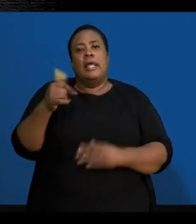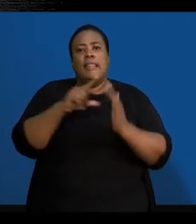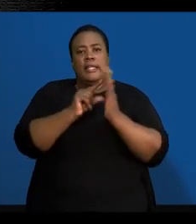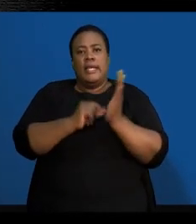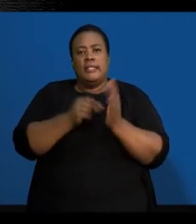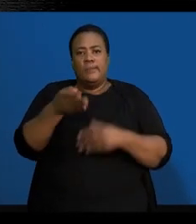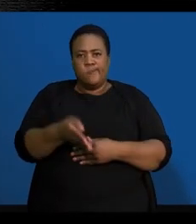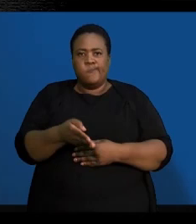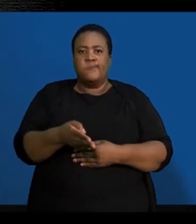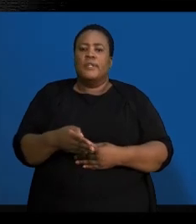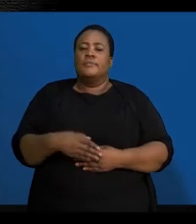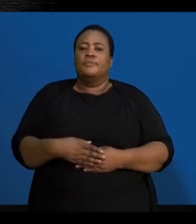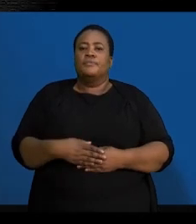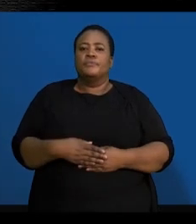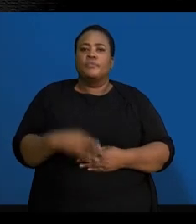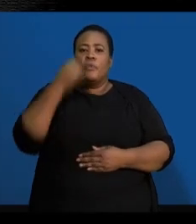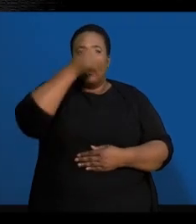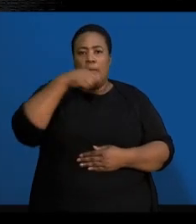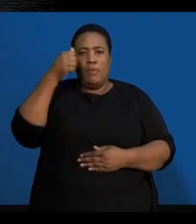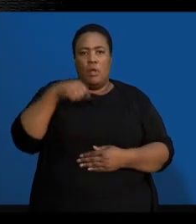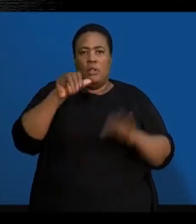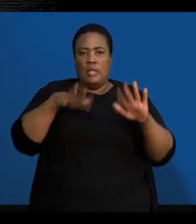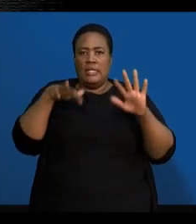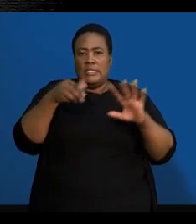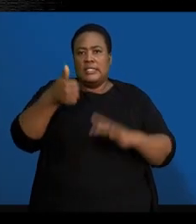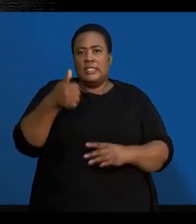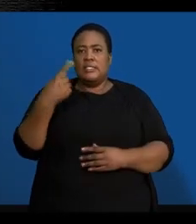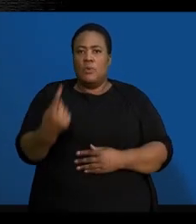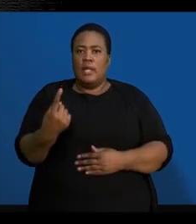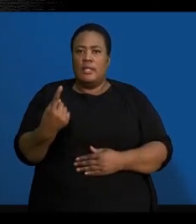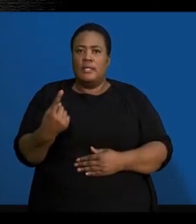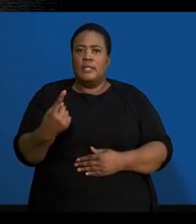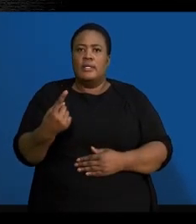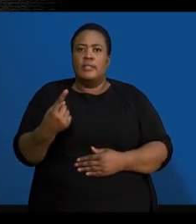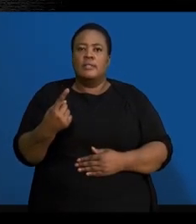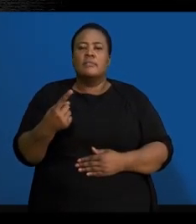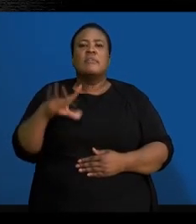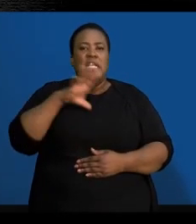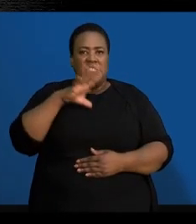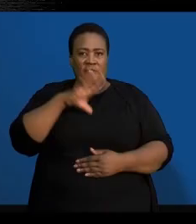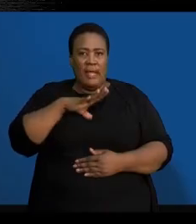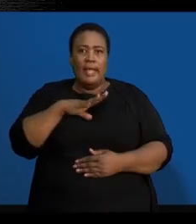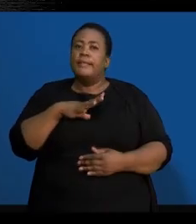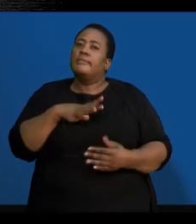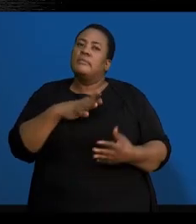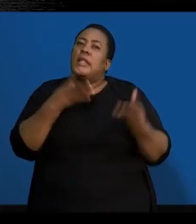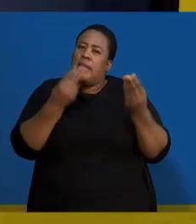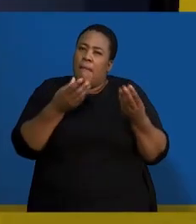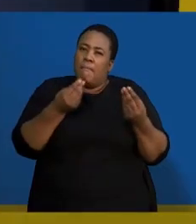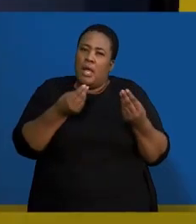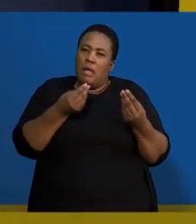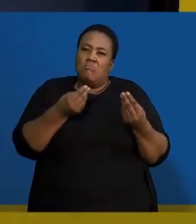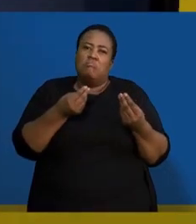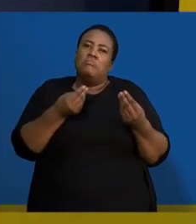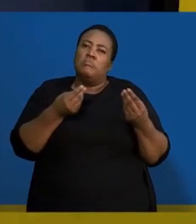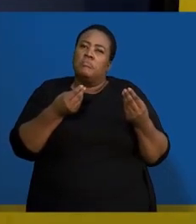is April 1961. Don't worry about the figures, even though they can be asked. They're very,